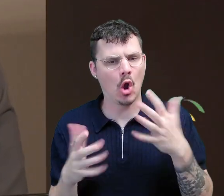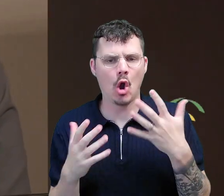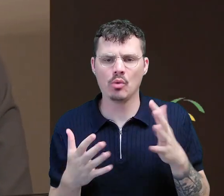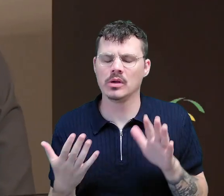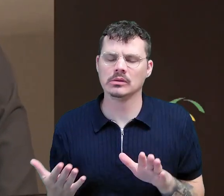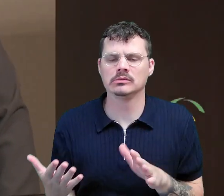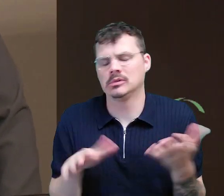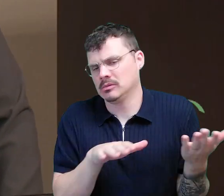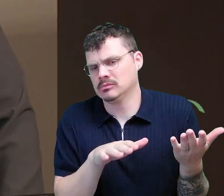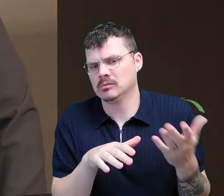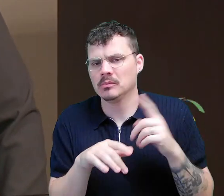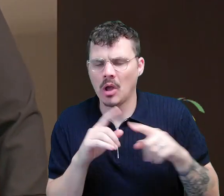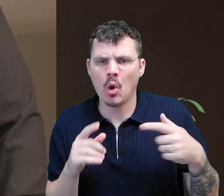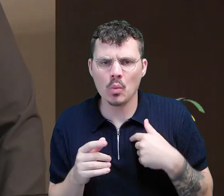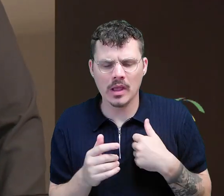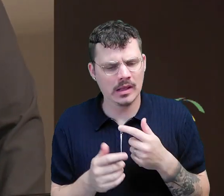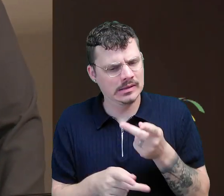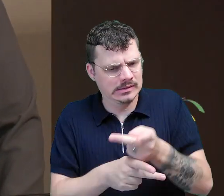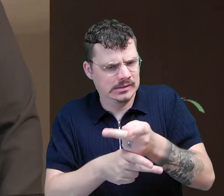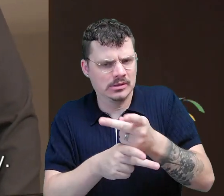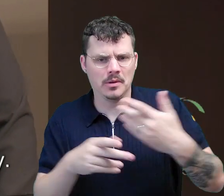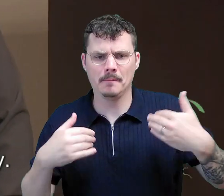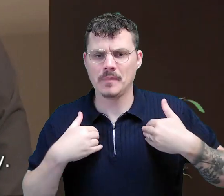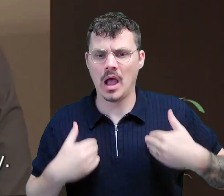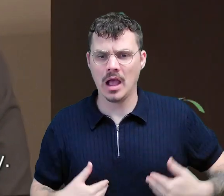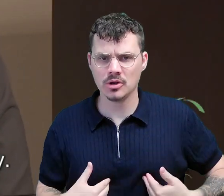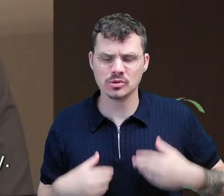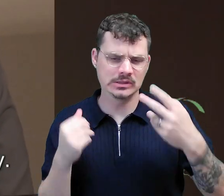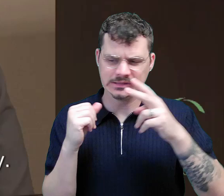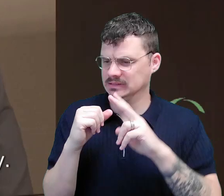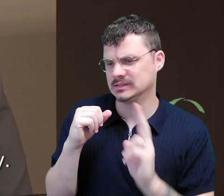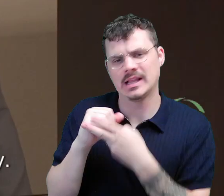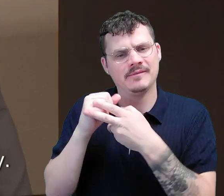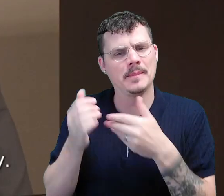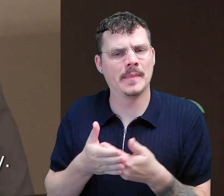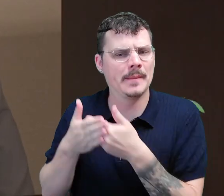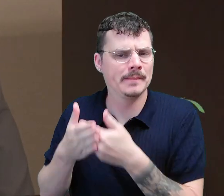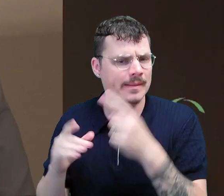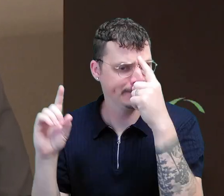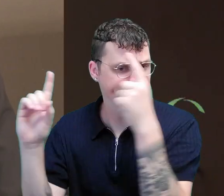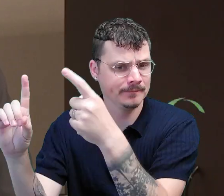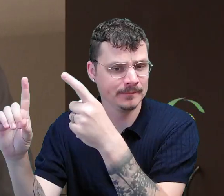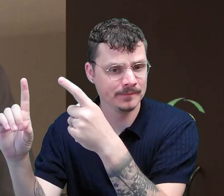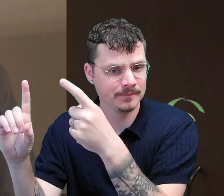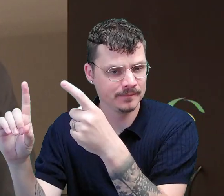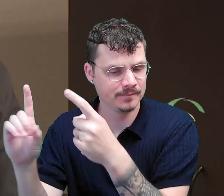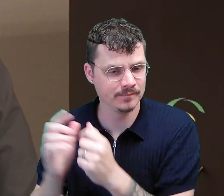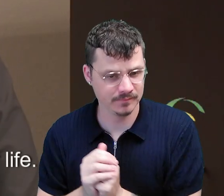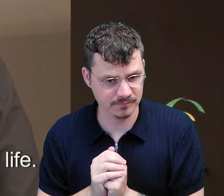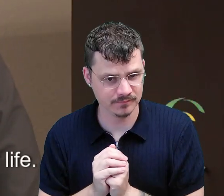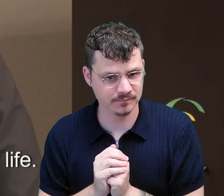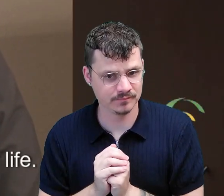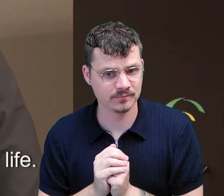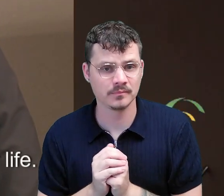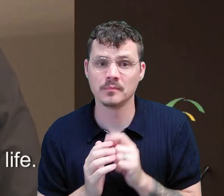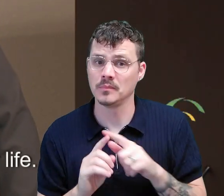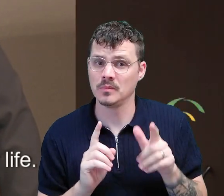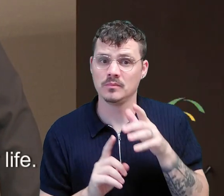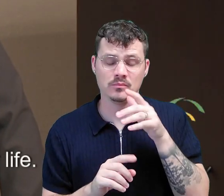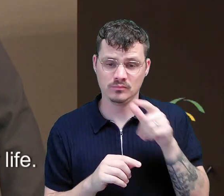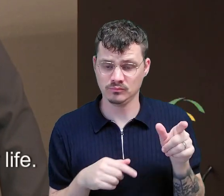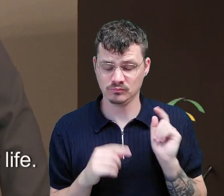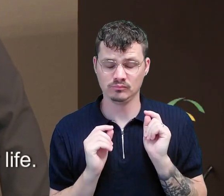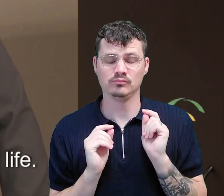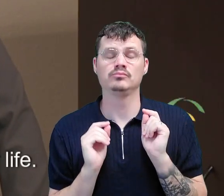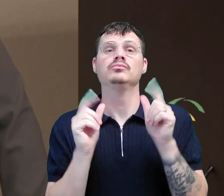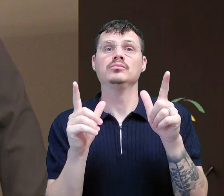but we're nurturing her body so we can hopefully save this baby. And she woke up and